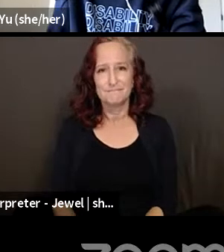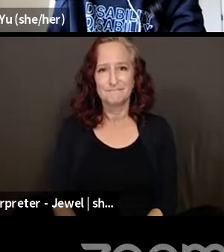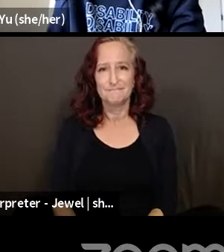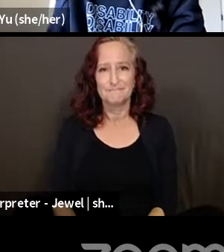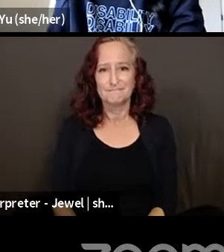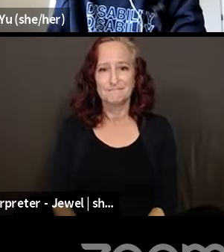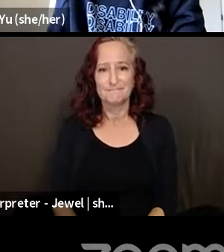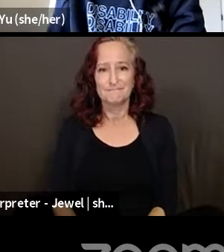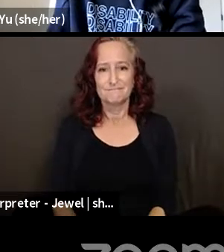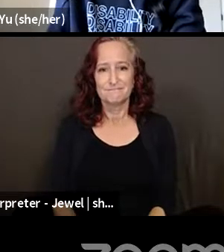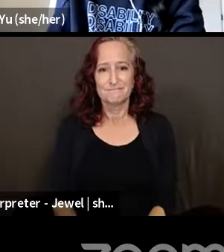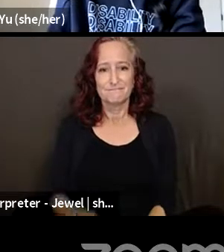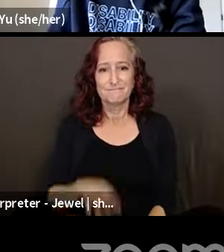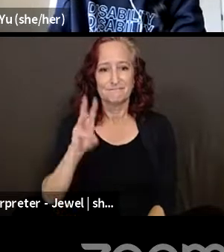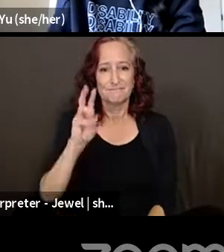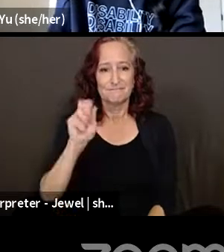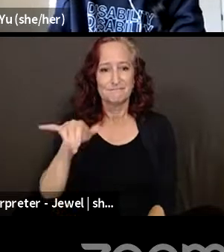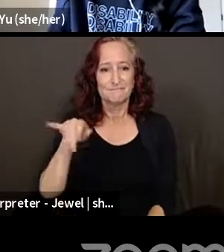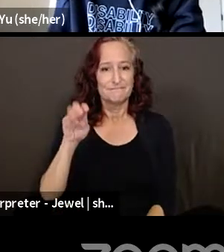I'll go.